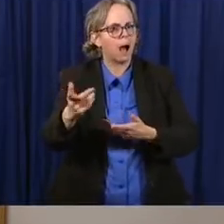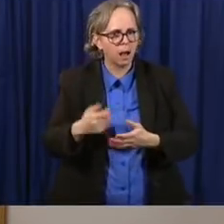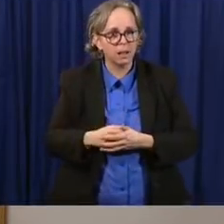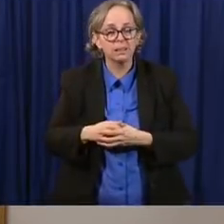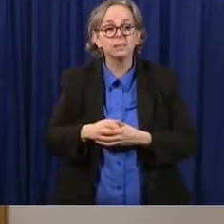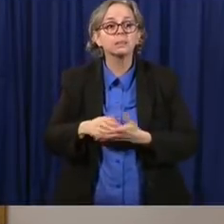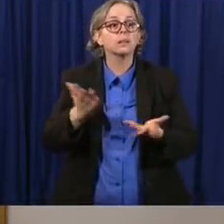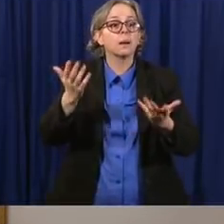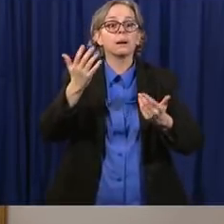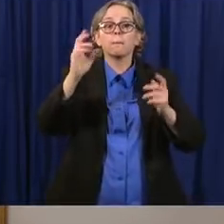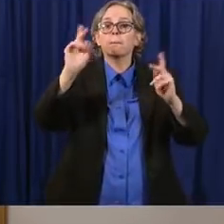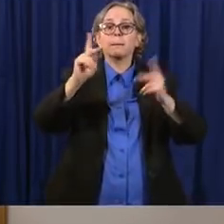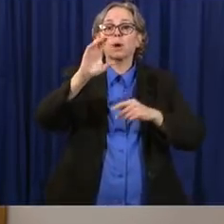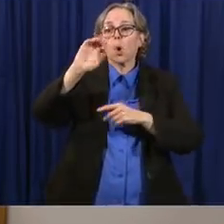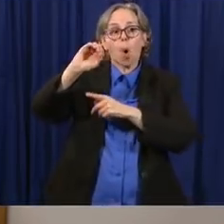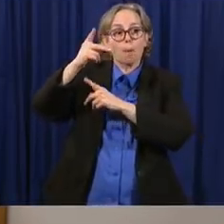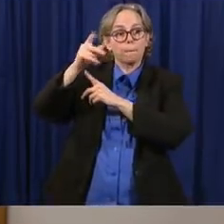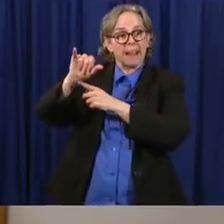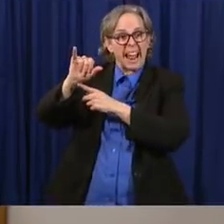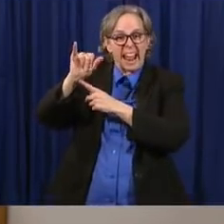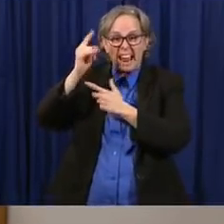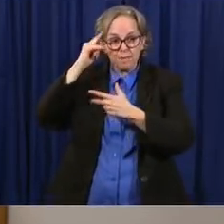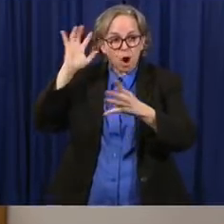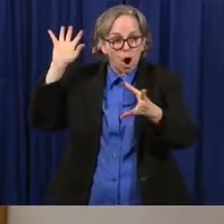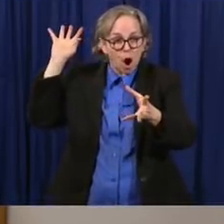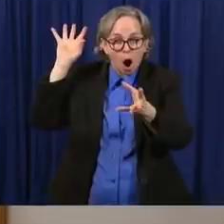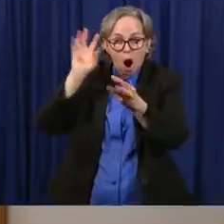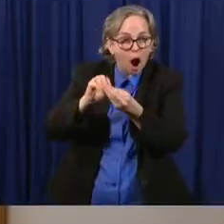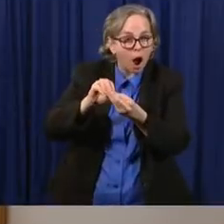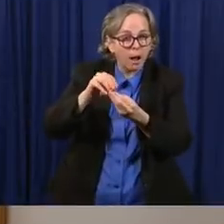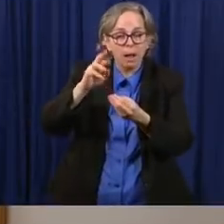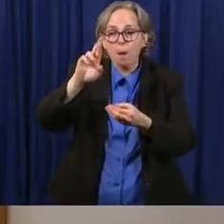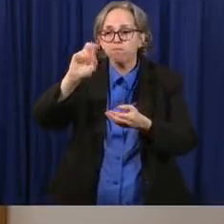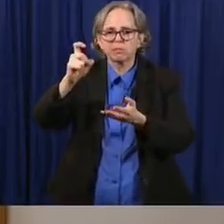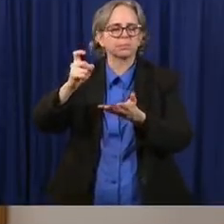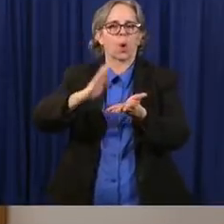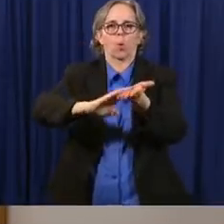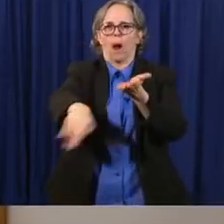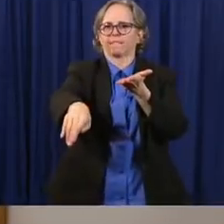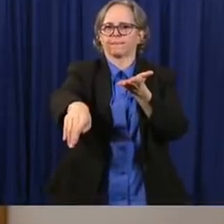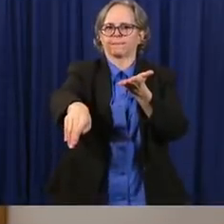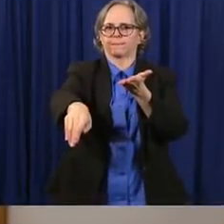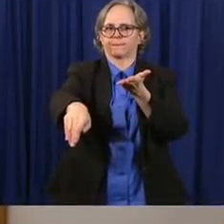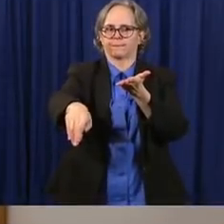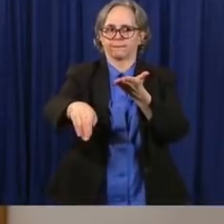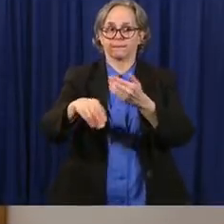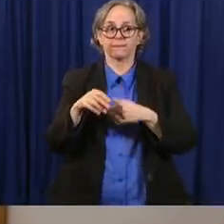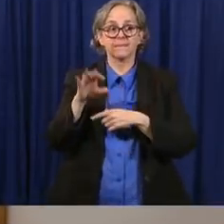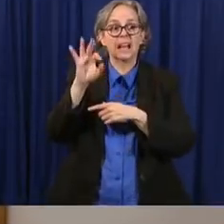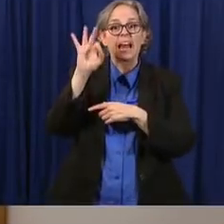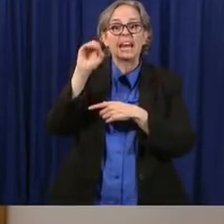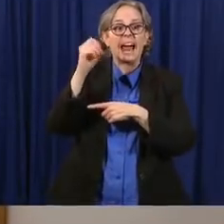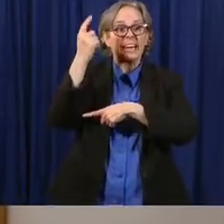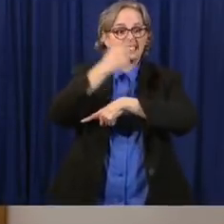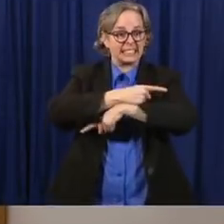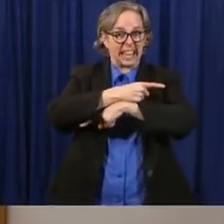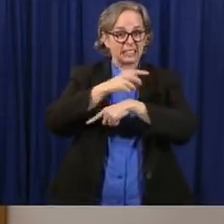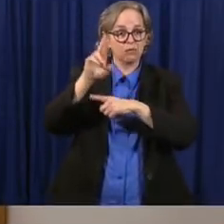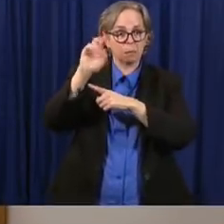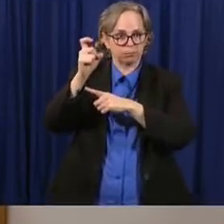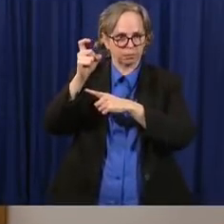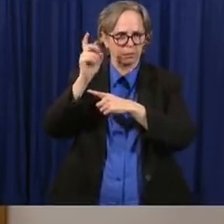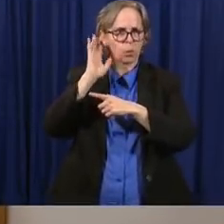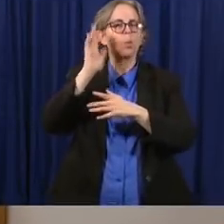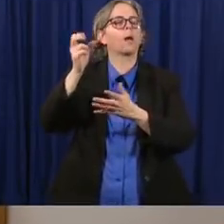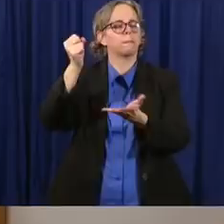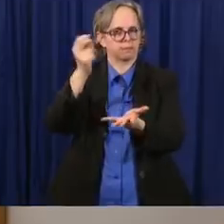prescriptions. And 90-day supplies on maintenance medications will be authorized. The managed care plans have already